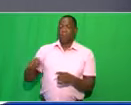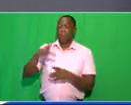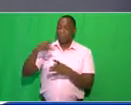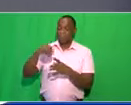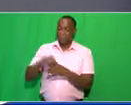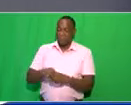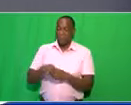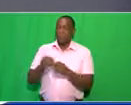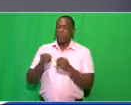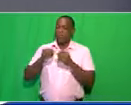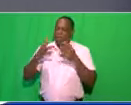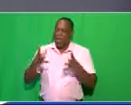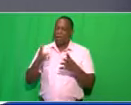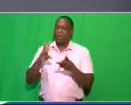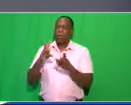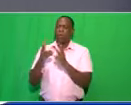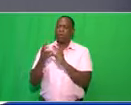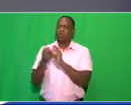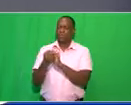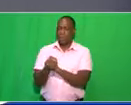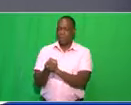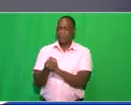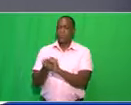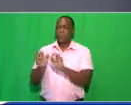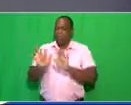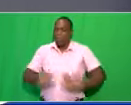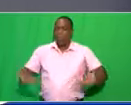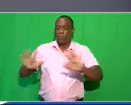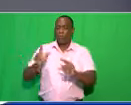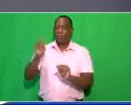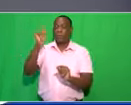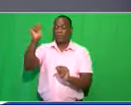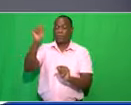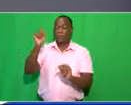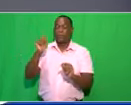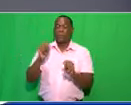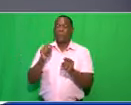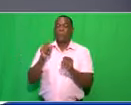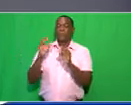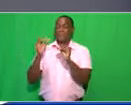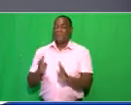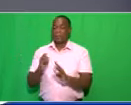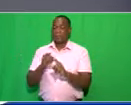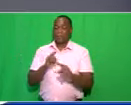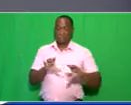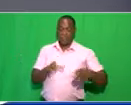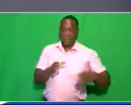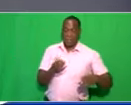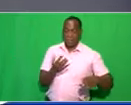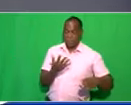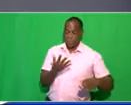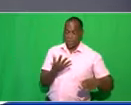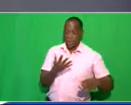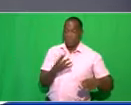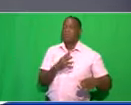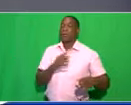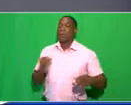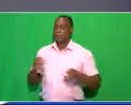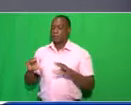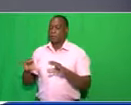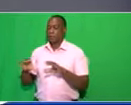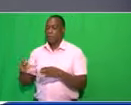exposing teachers of Standard 5, 4, and even 3 to that framework. And what we had actually